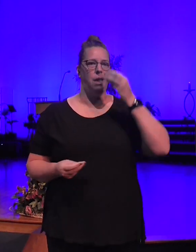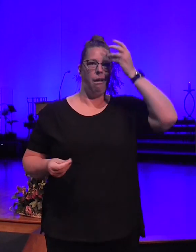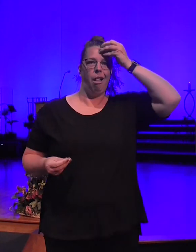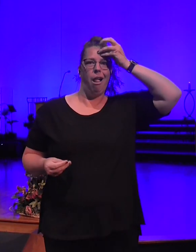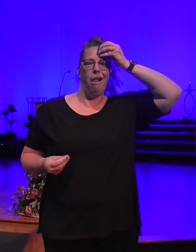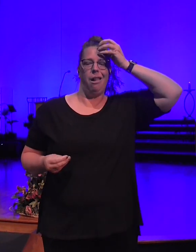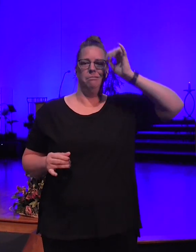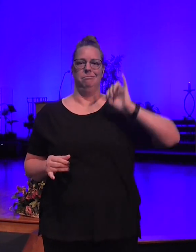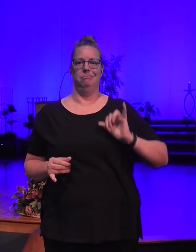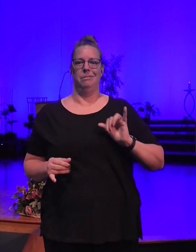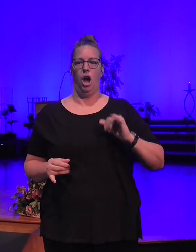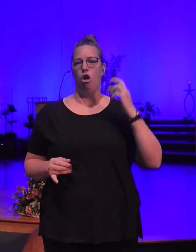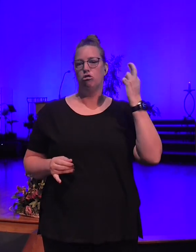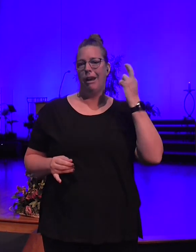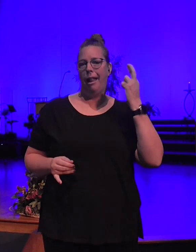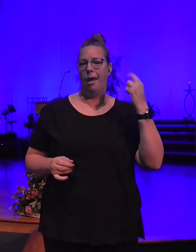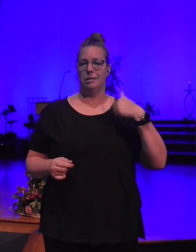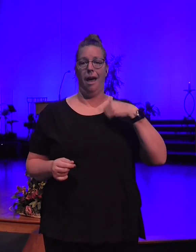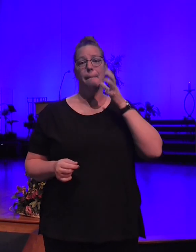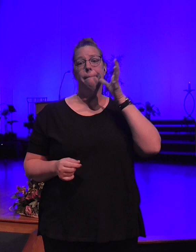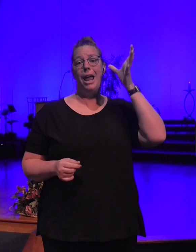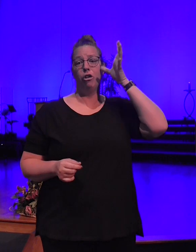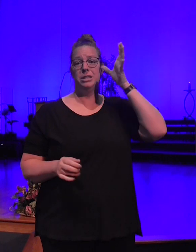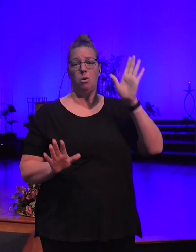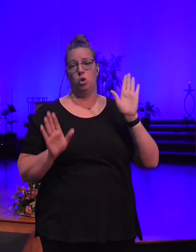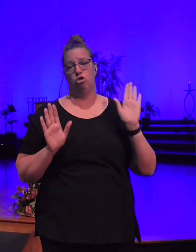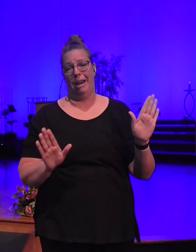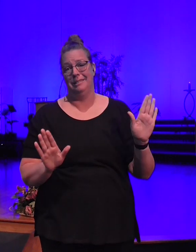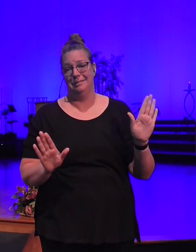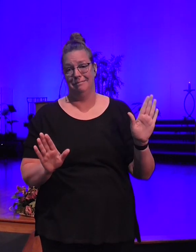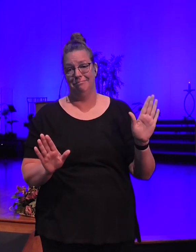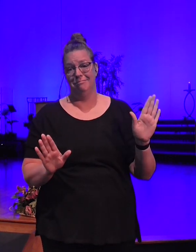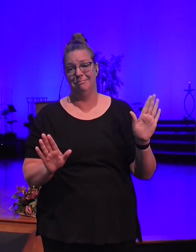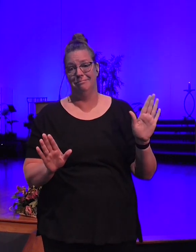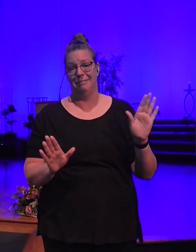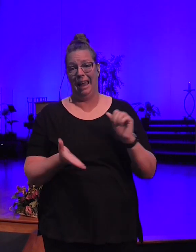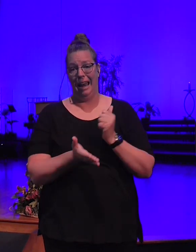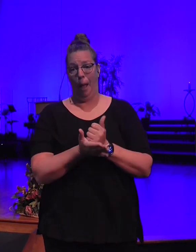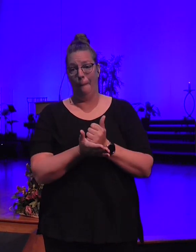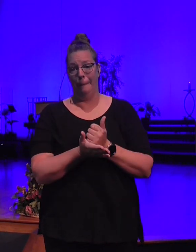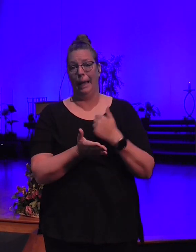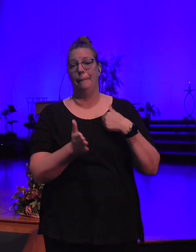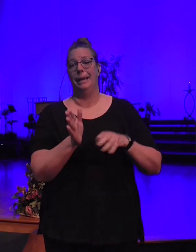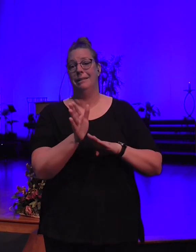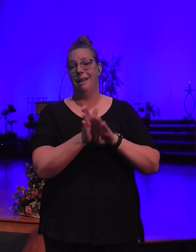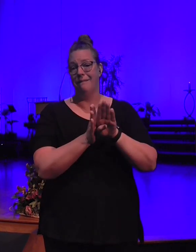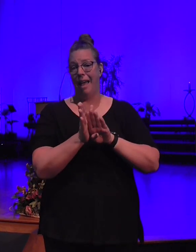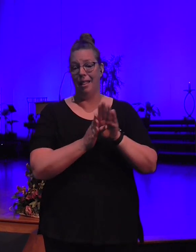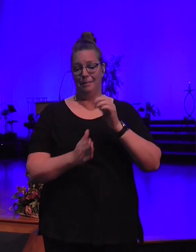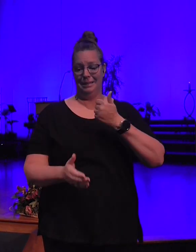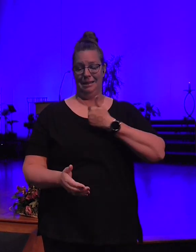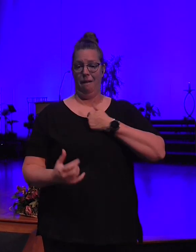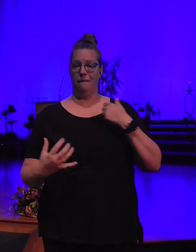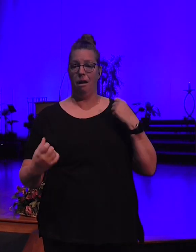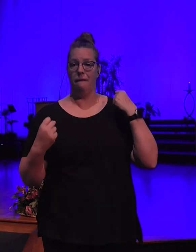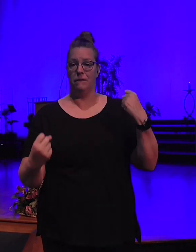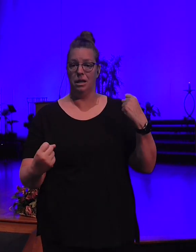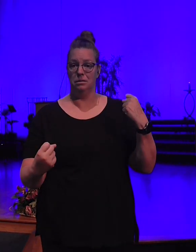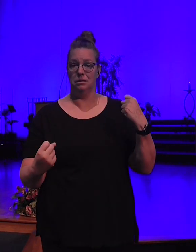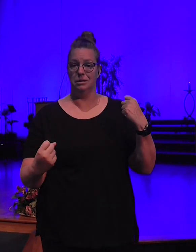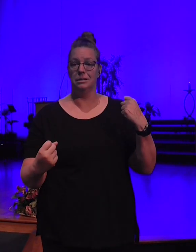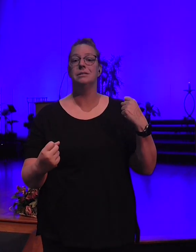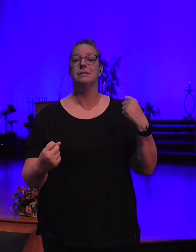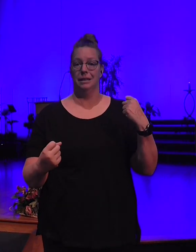about this, I realized I had parents that were great at helping me develop self-confidence so that